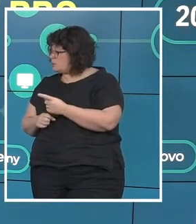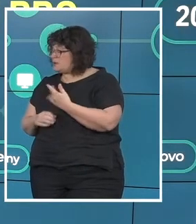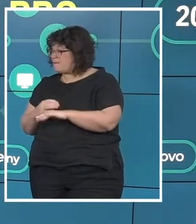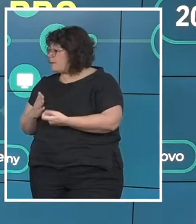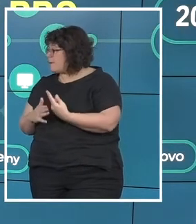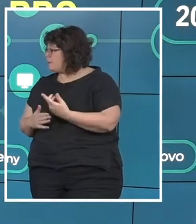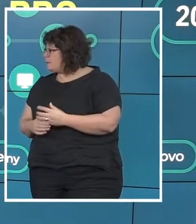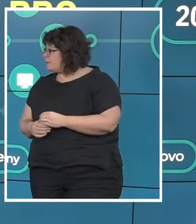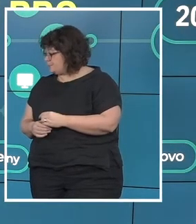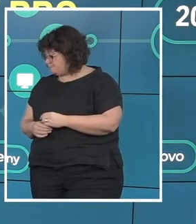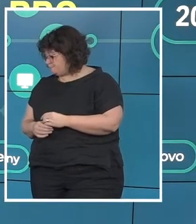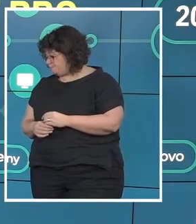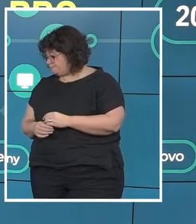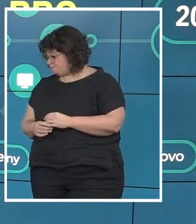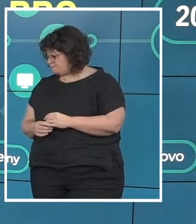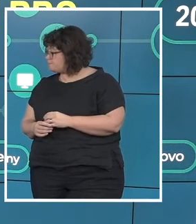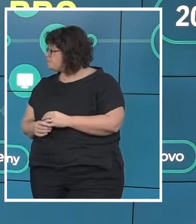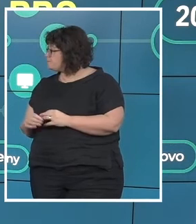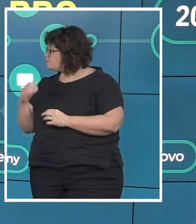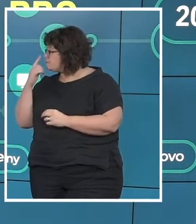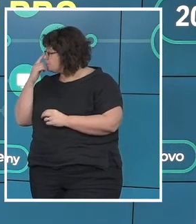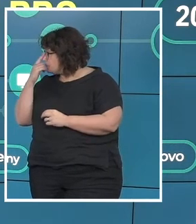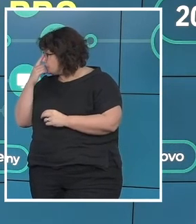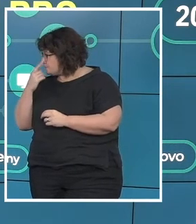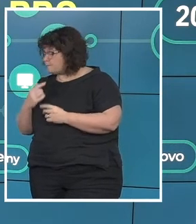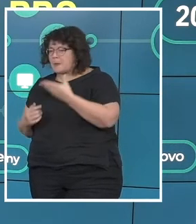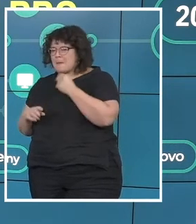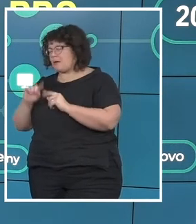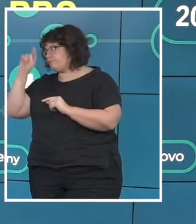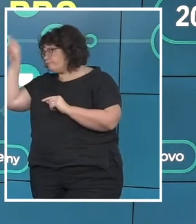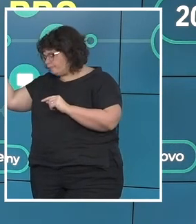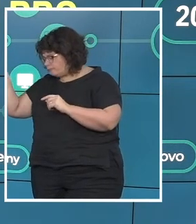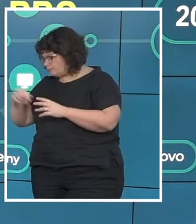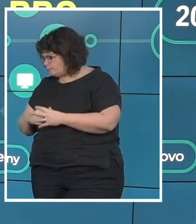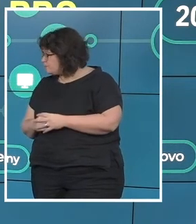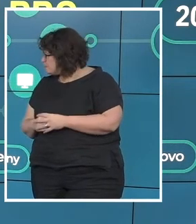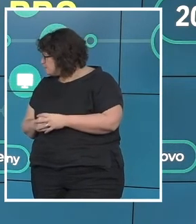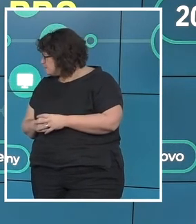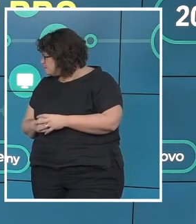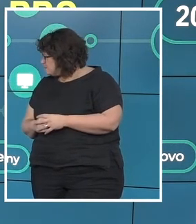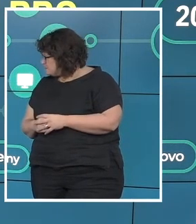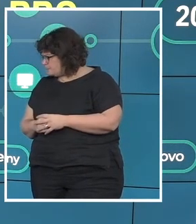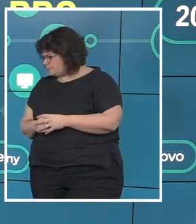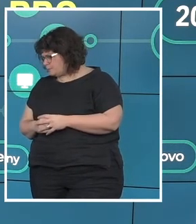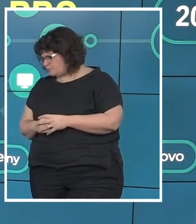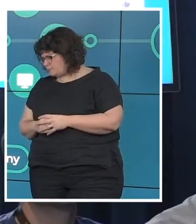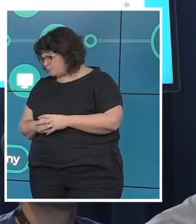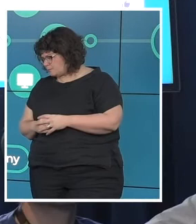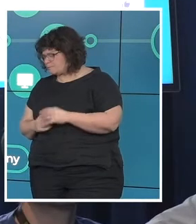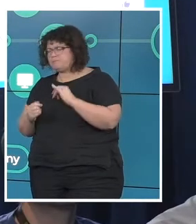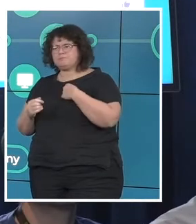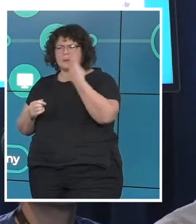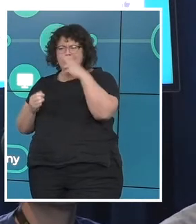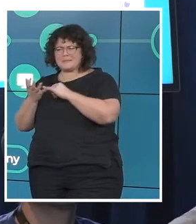Hi there. If you could introduce yourself. Yeah, I'm Steve from Guide Dogs. Just to say, we have a lot of people that create internal and external facing content. So